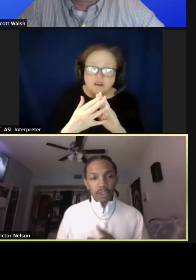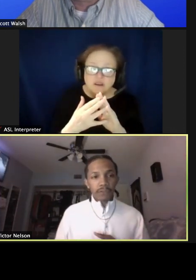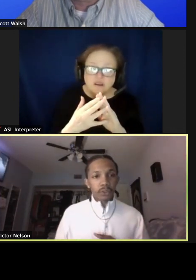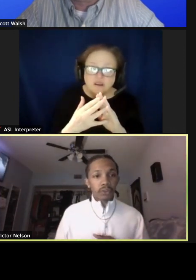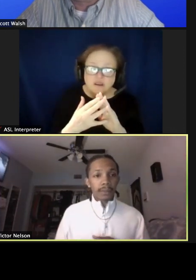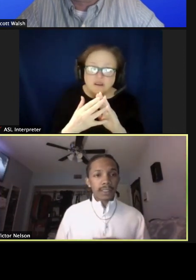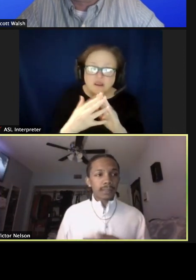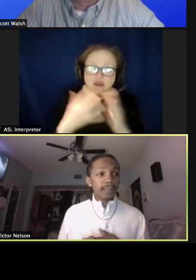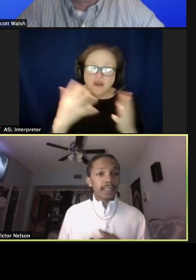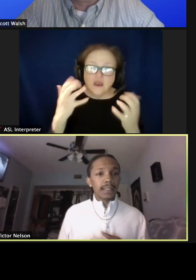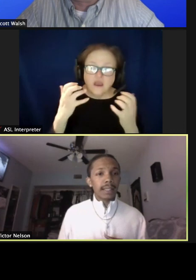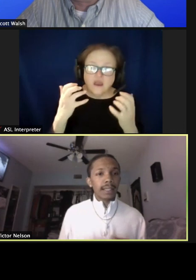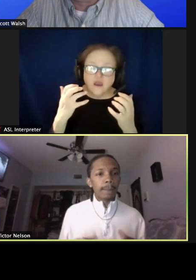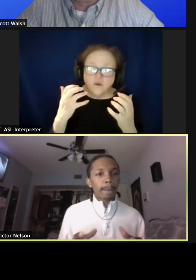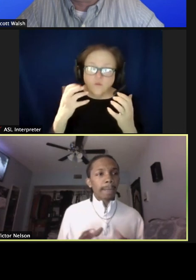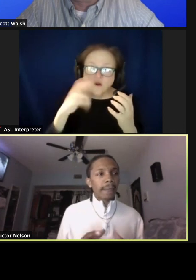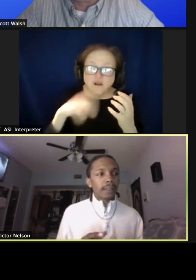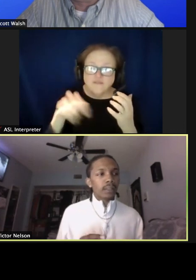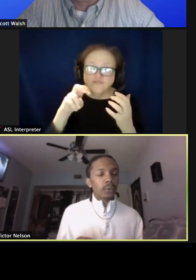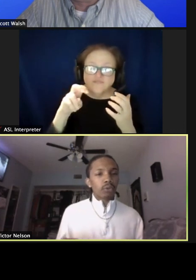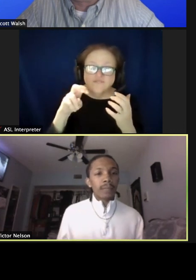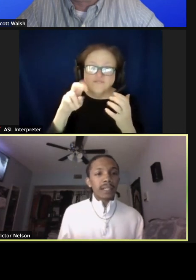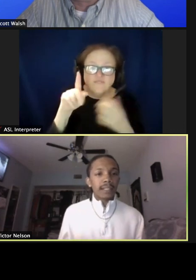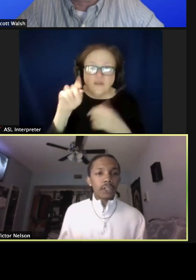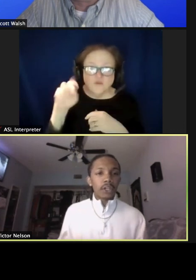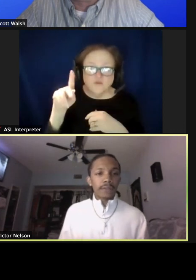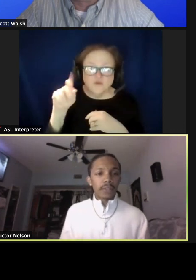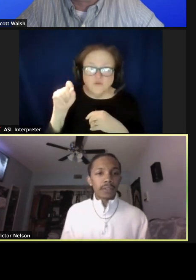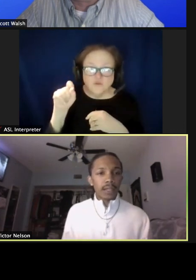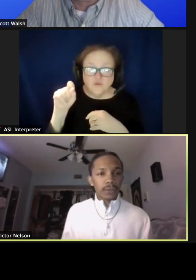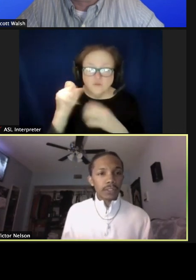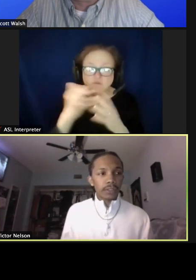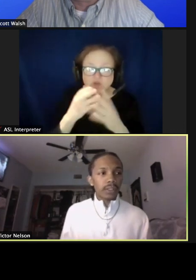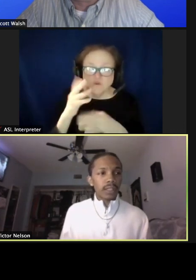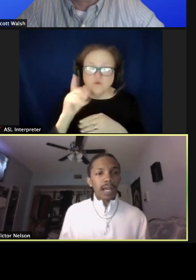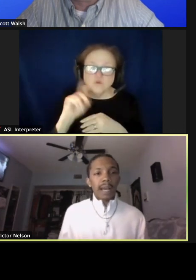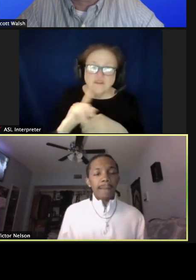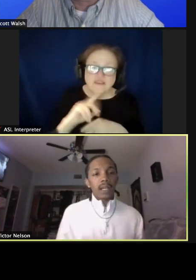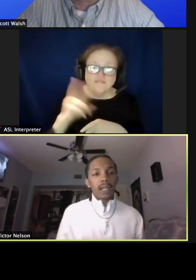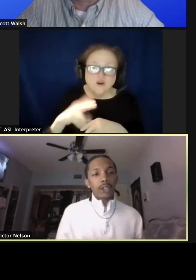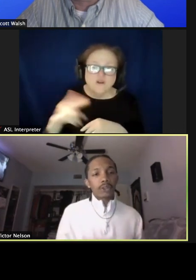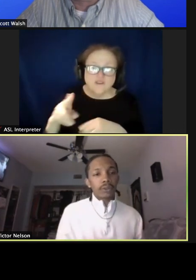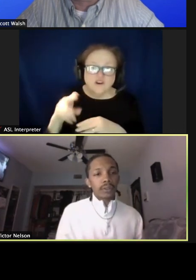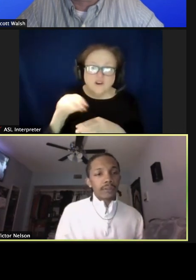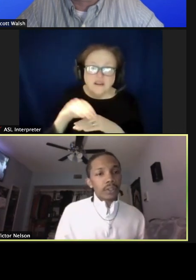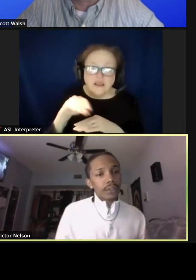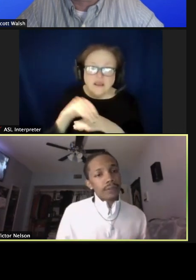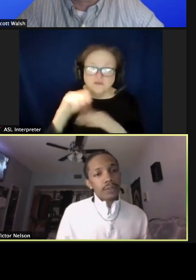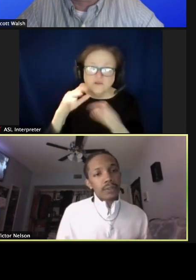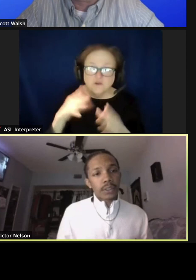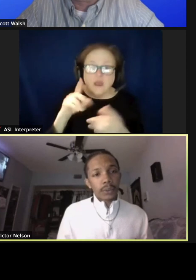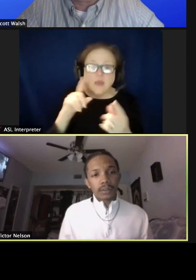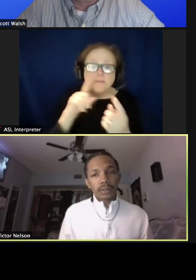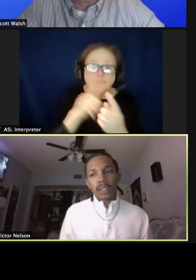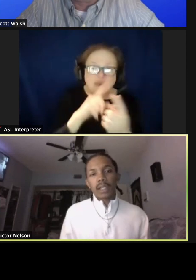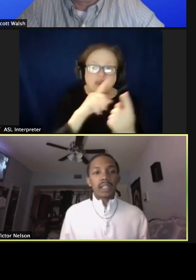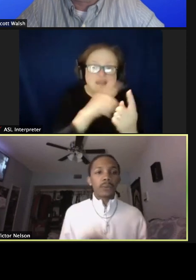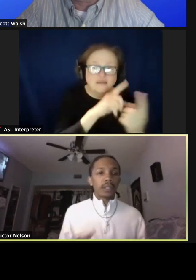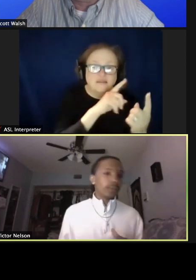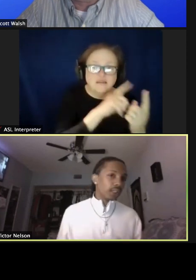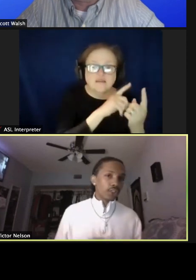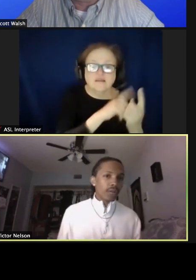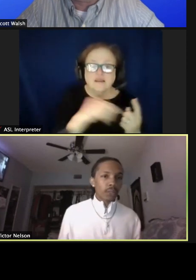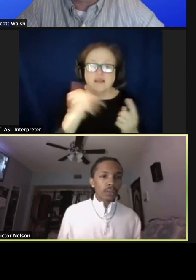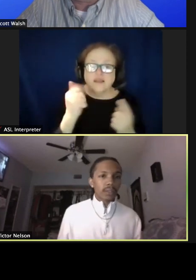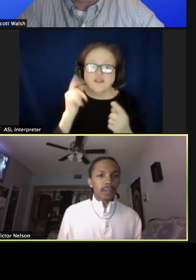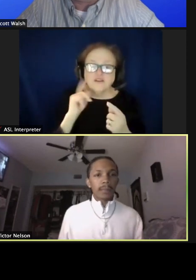I went on field trips, meaning that through my deaf and hard of hearing counselor, I met other deaf and hard of hearing students and